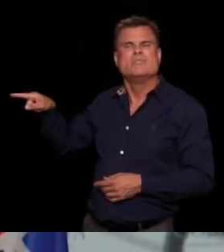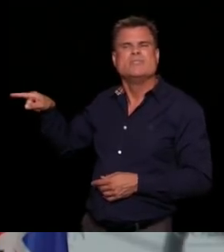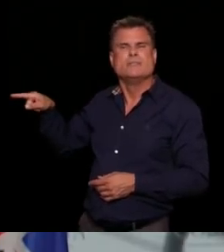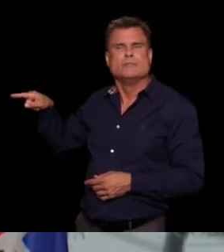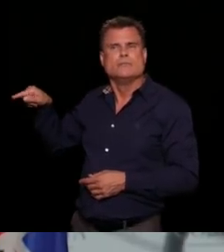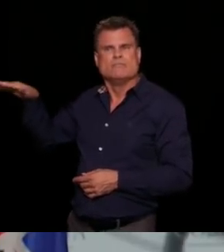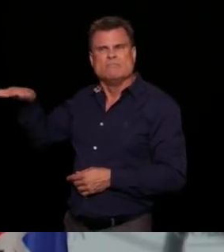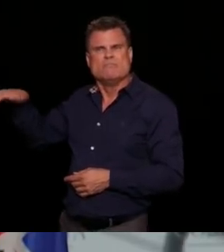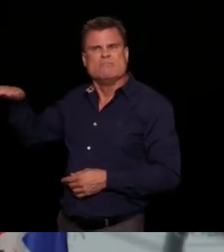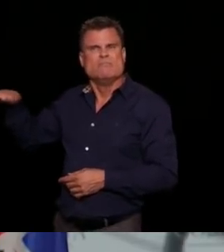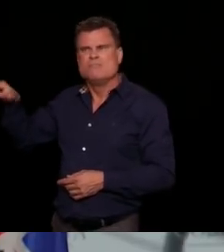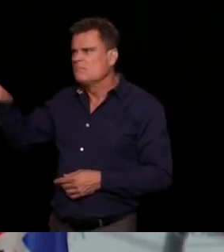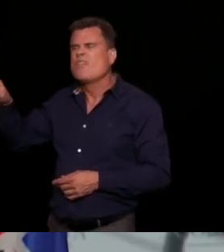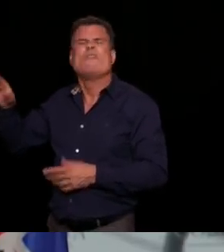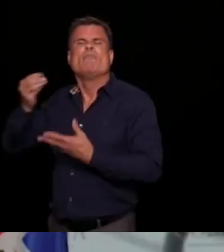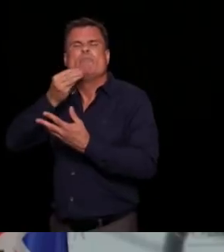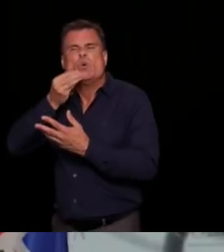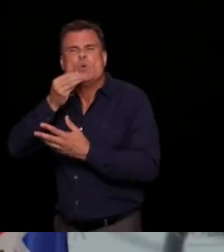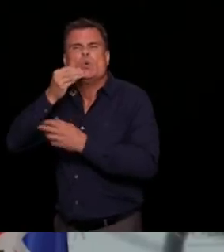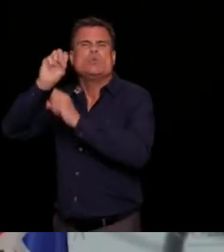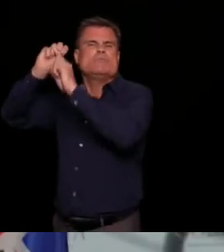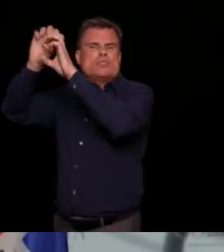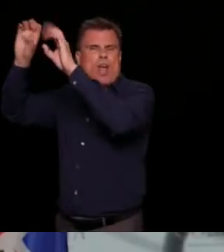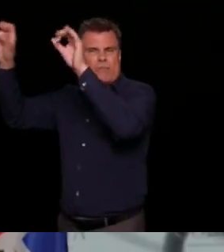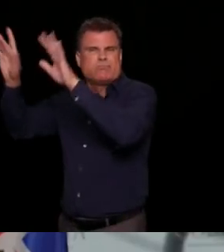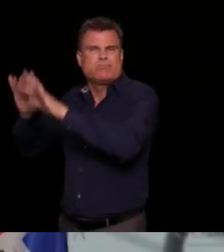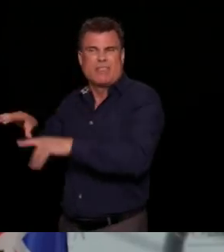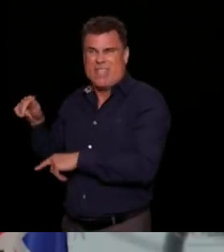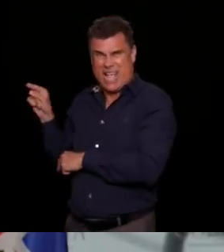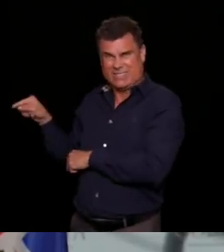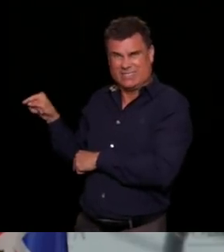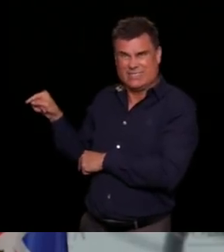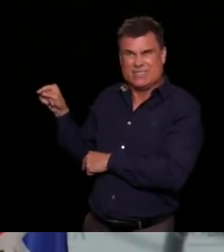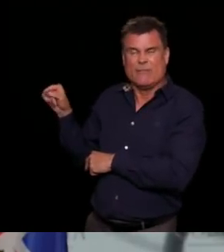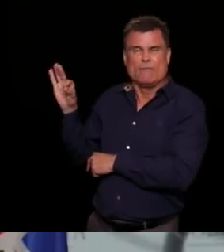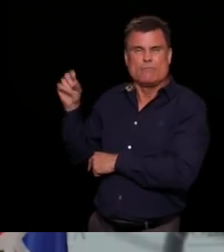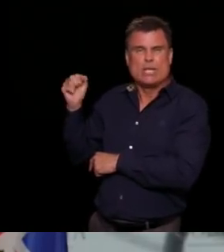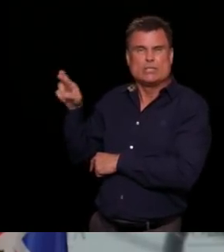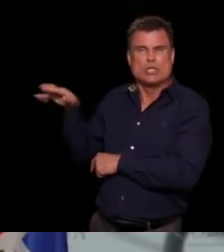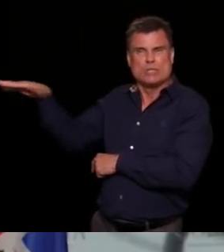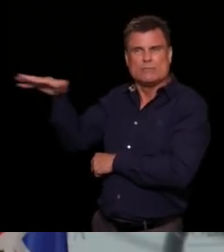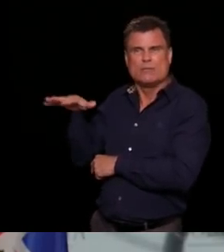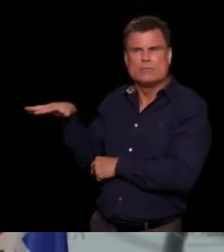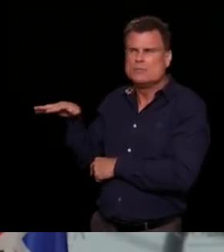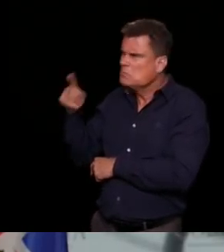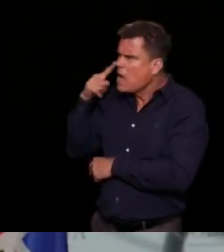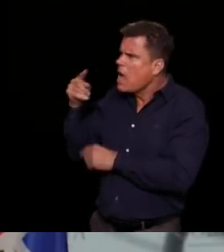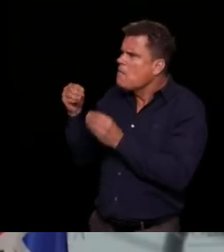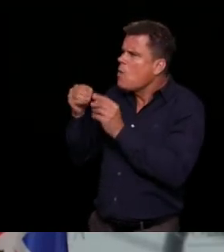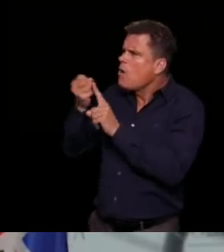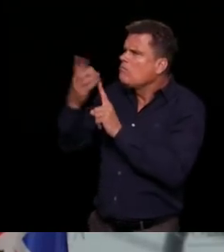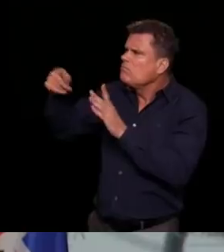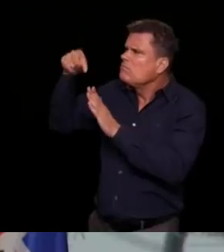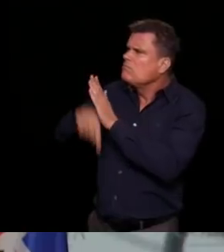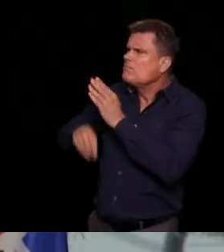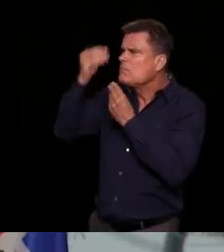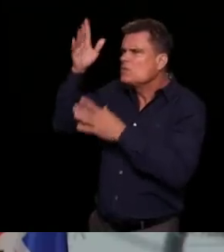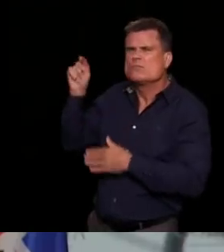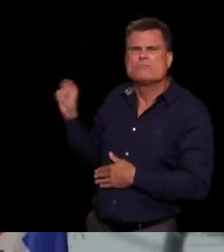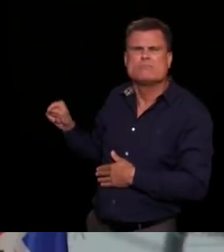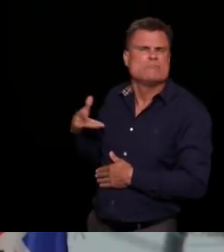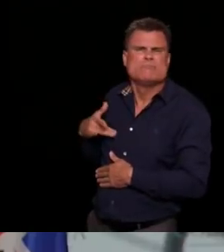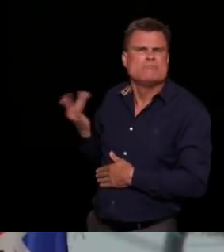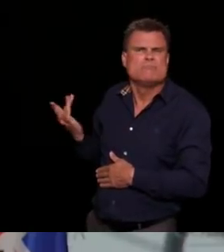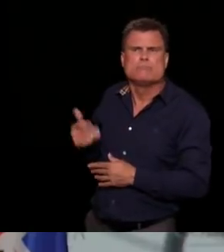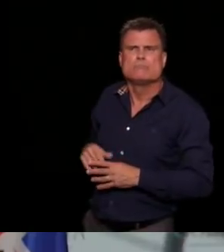Loblaws stores as part of their job or other facilities? And an answer in French as well, please. Thank you. Okay. So my understanding is that at